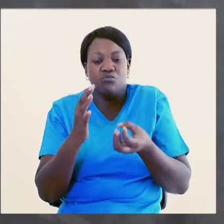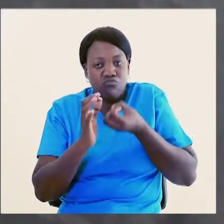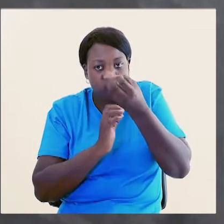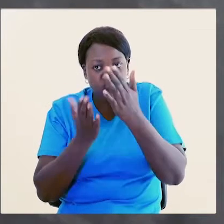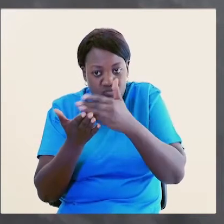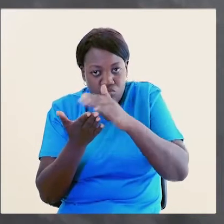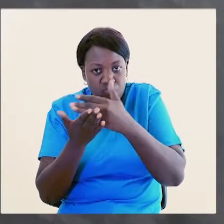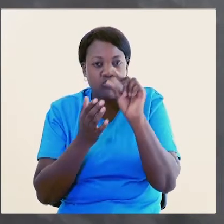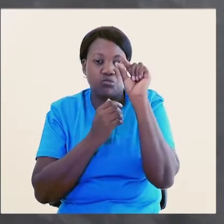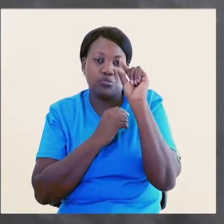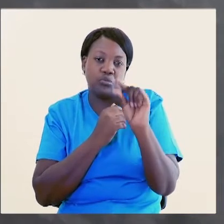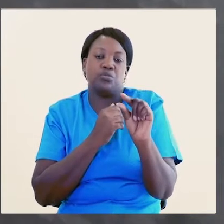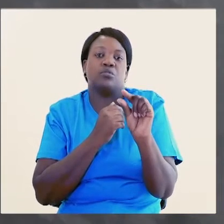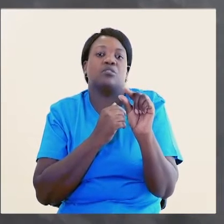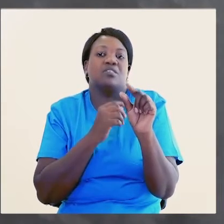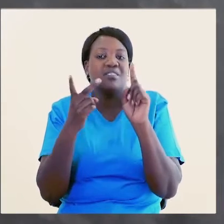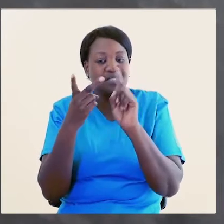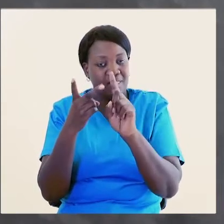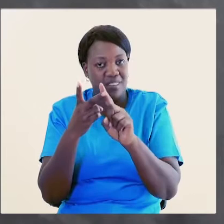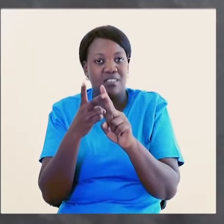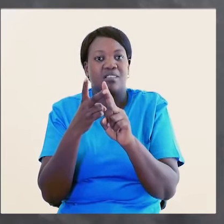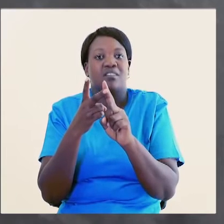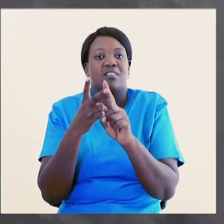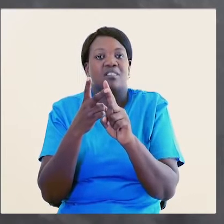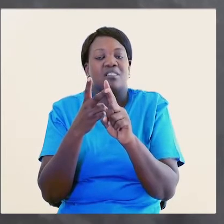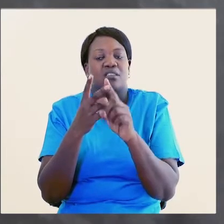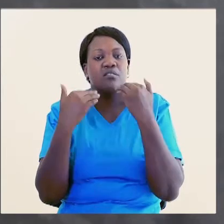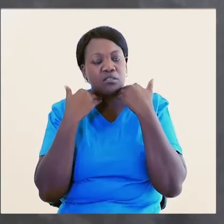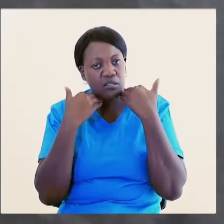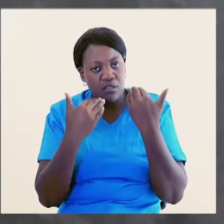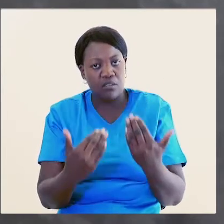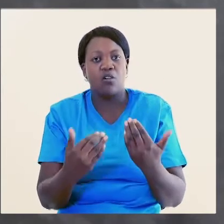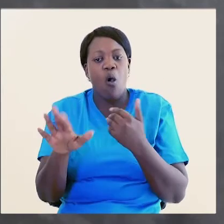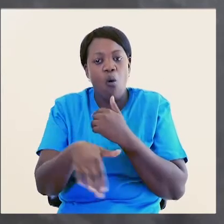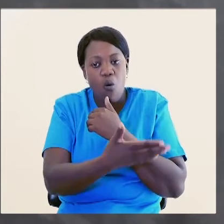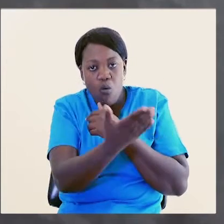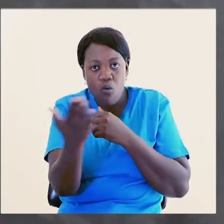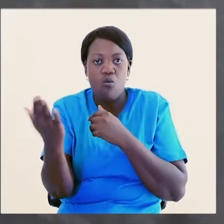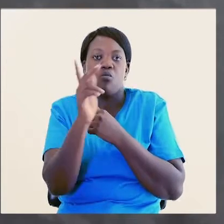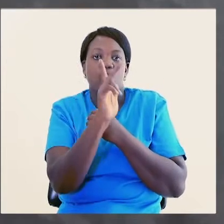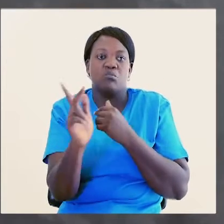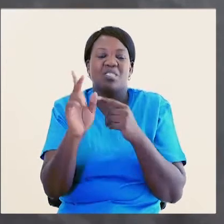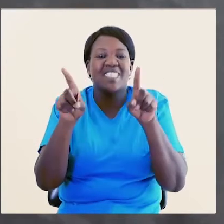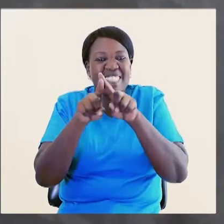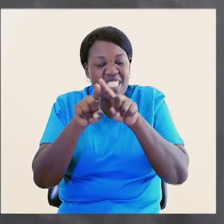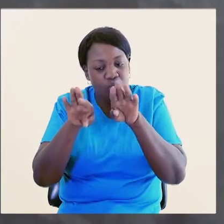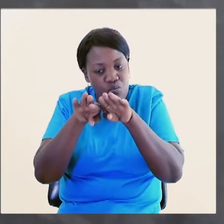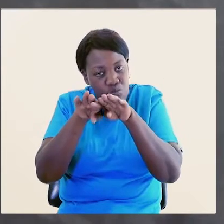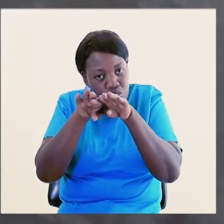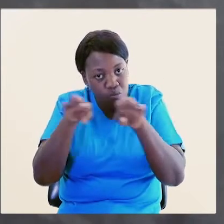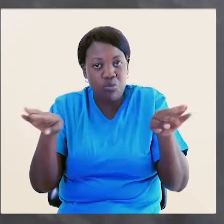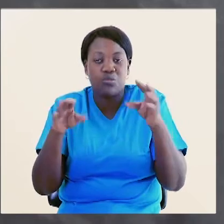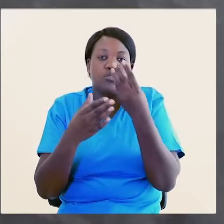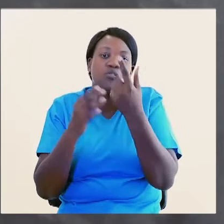for each person. Secondly, what really matters is whether all people have a fair share of their